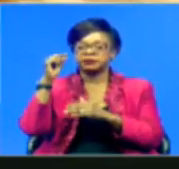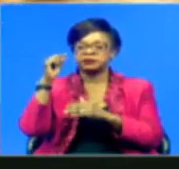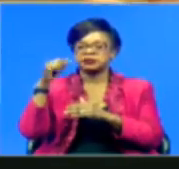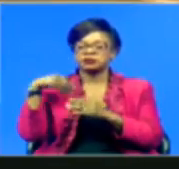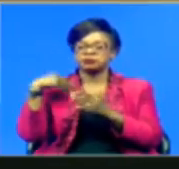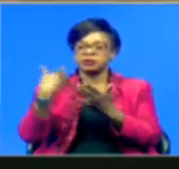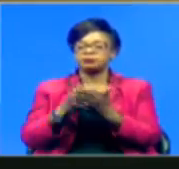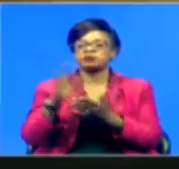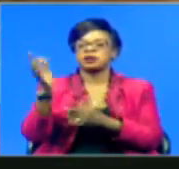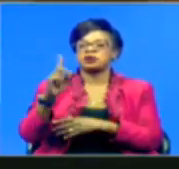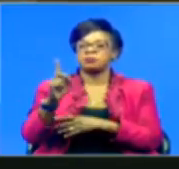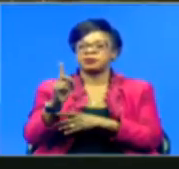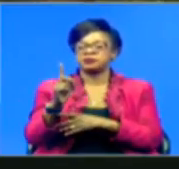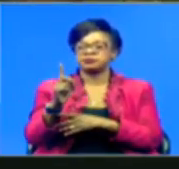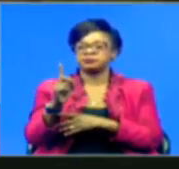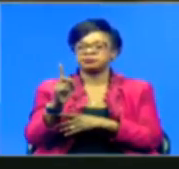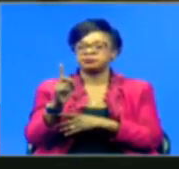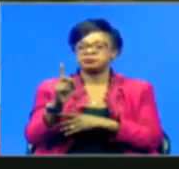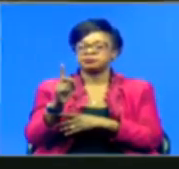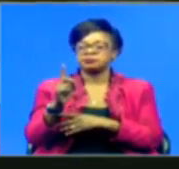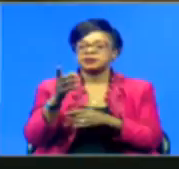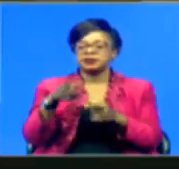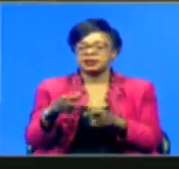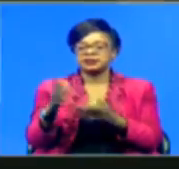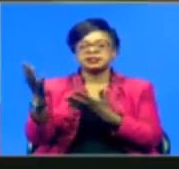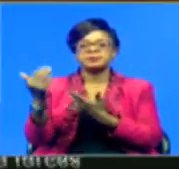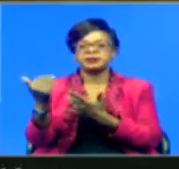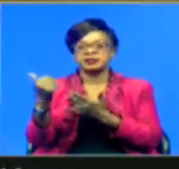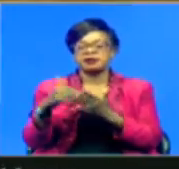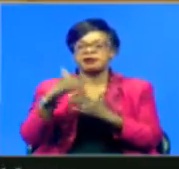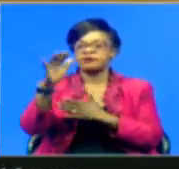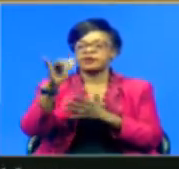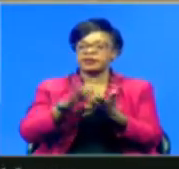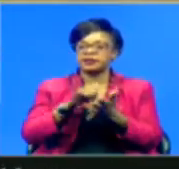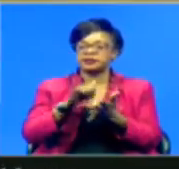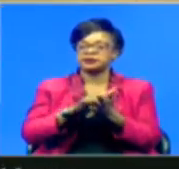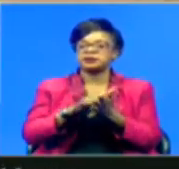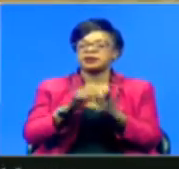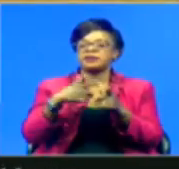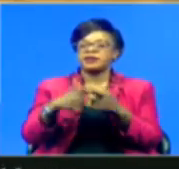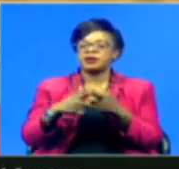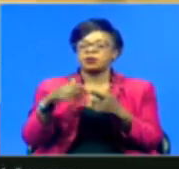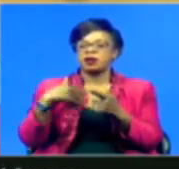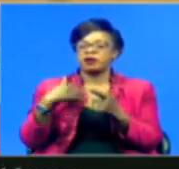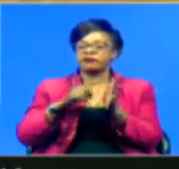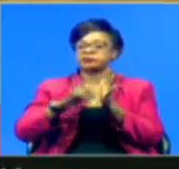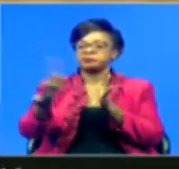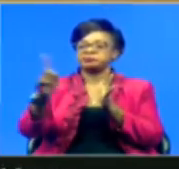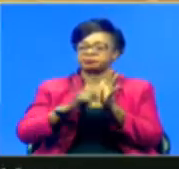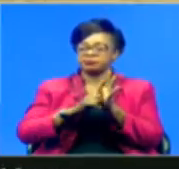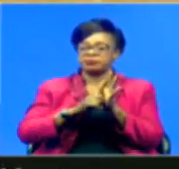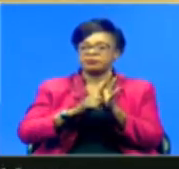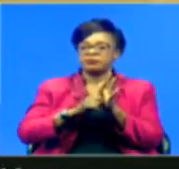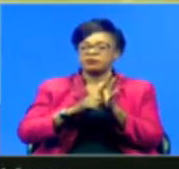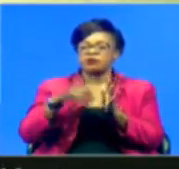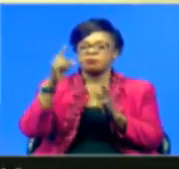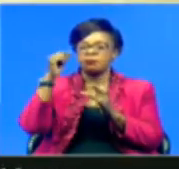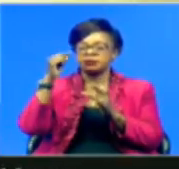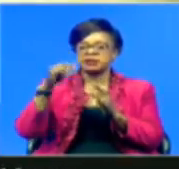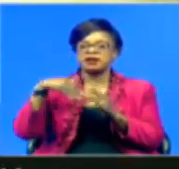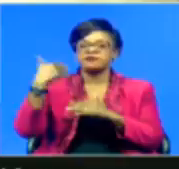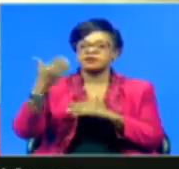Nairobi. It is expected that after that maiden trip, there will be 2 trips to and from Mombasa each day.